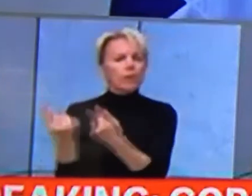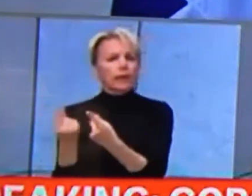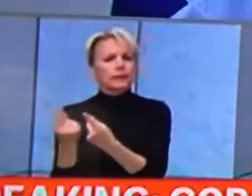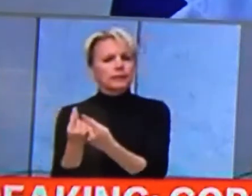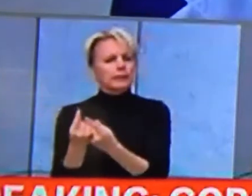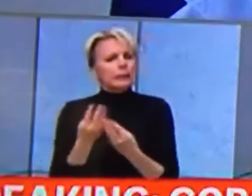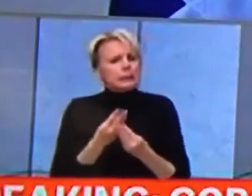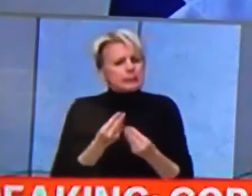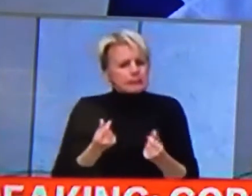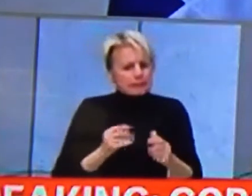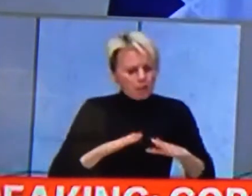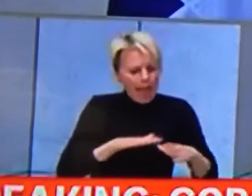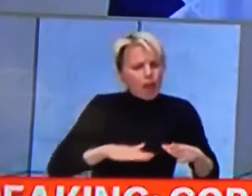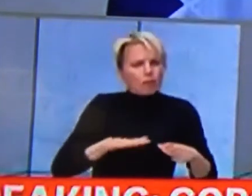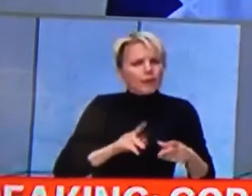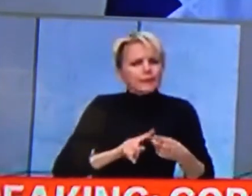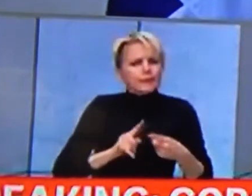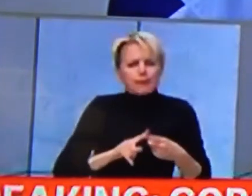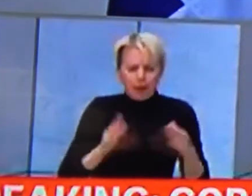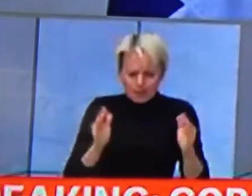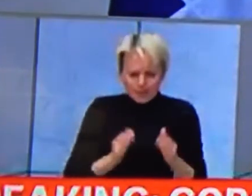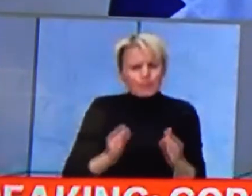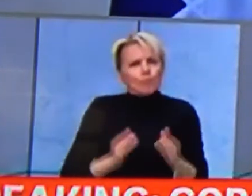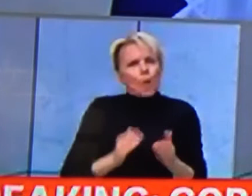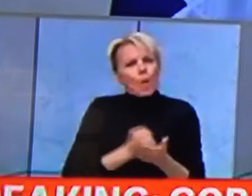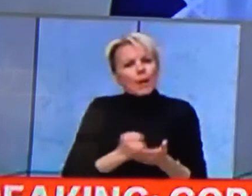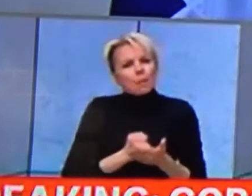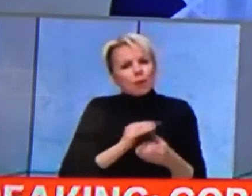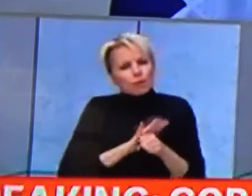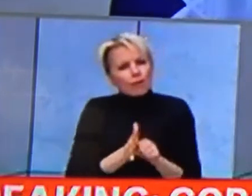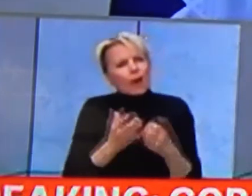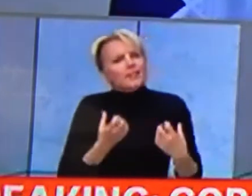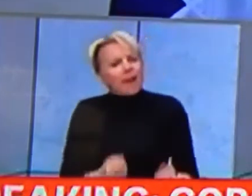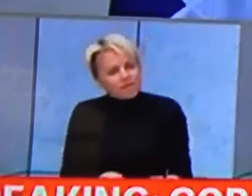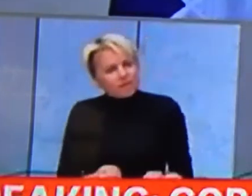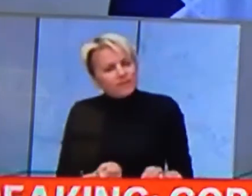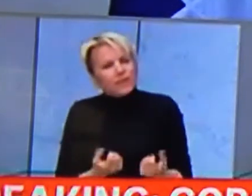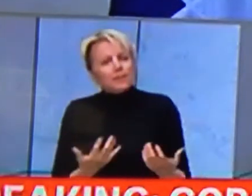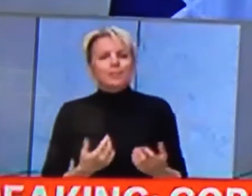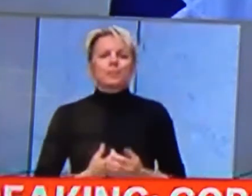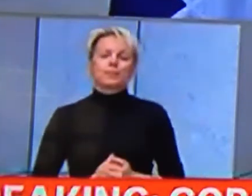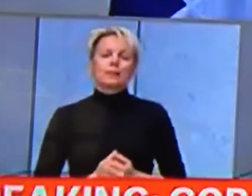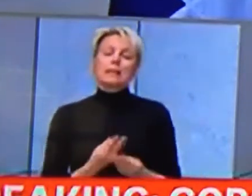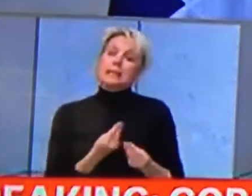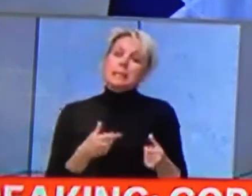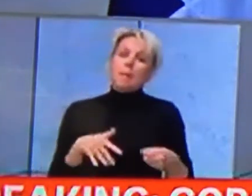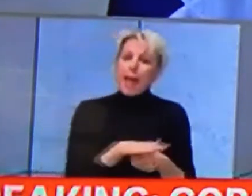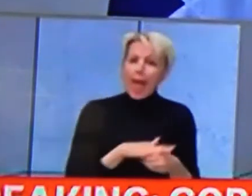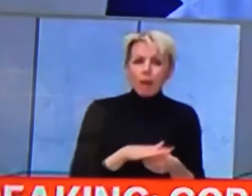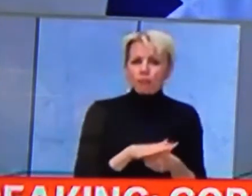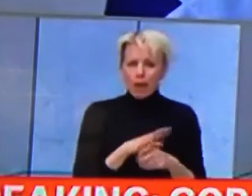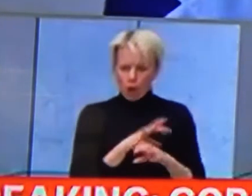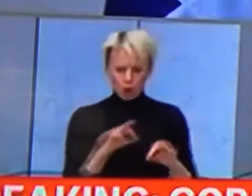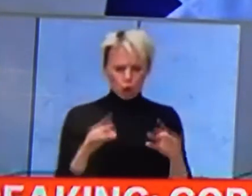of the country versus others. And I would encourage those where greater restrictions are not imposed, that is not in